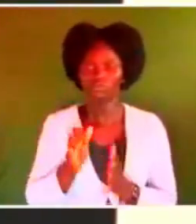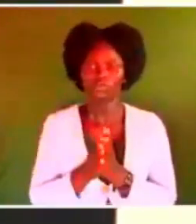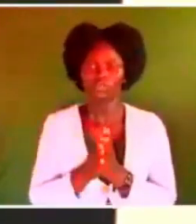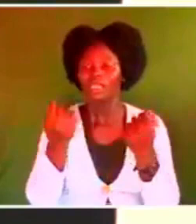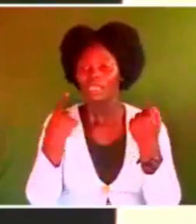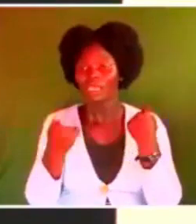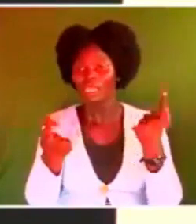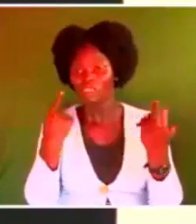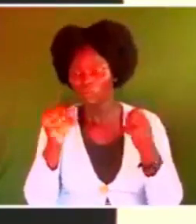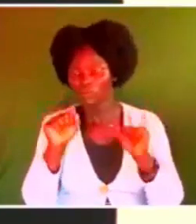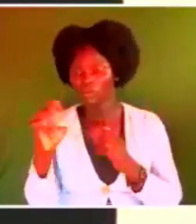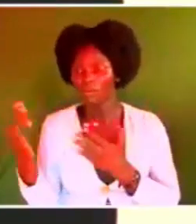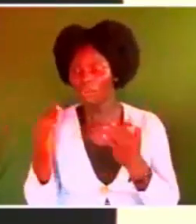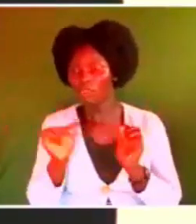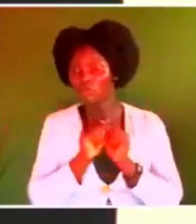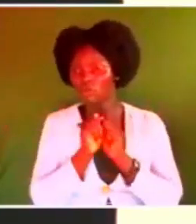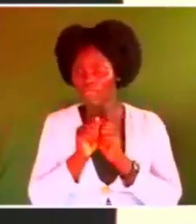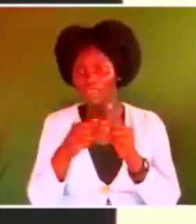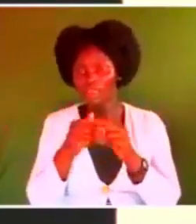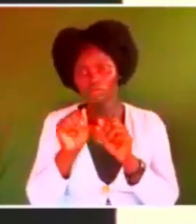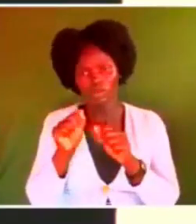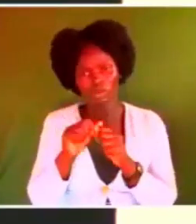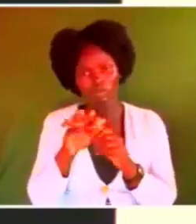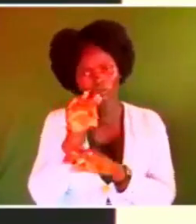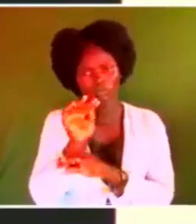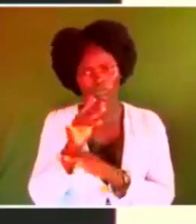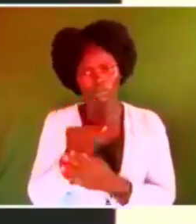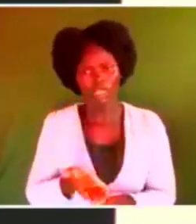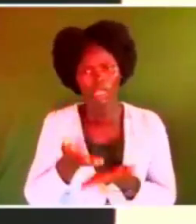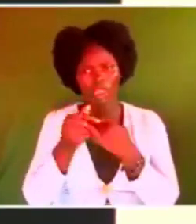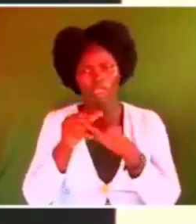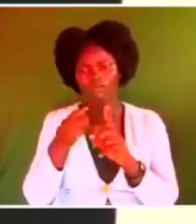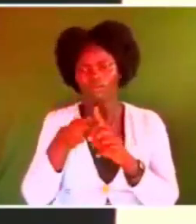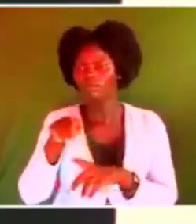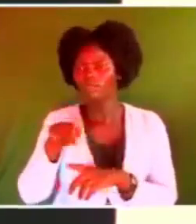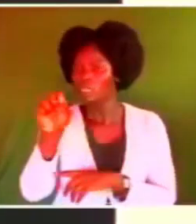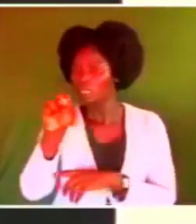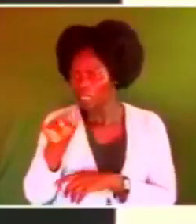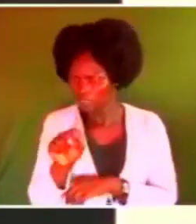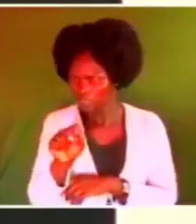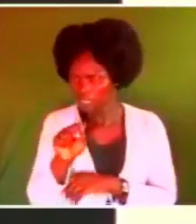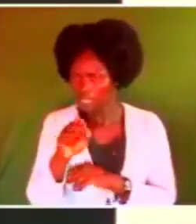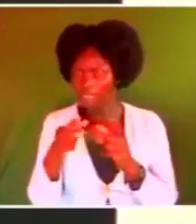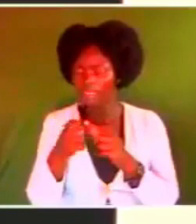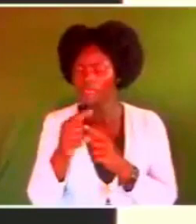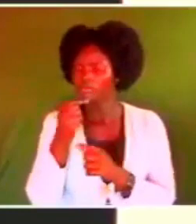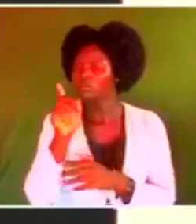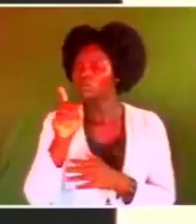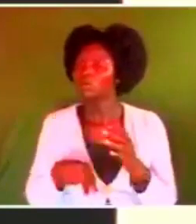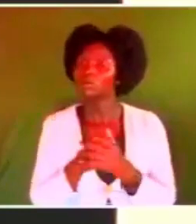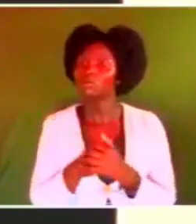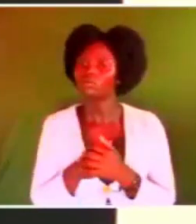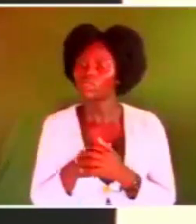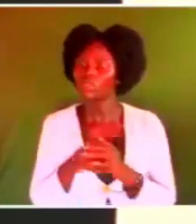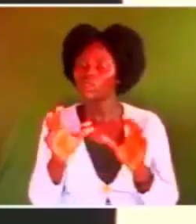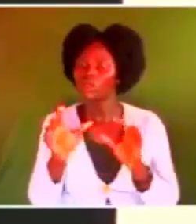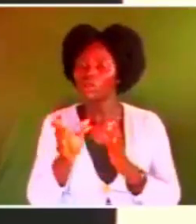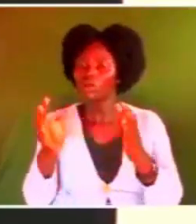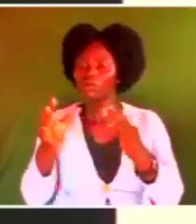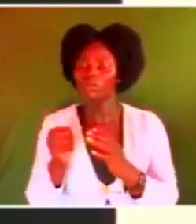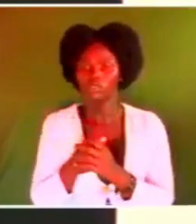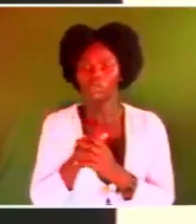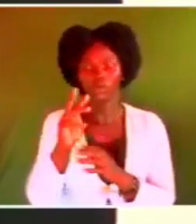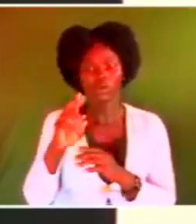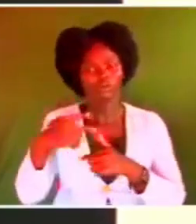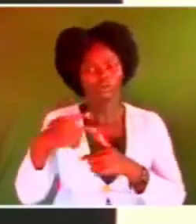bring them together, and we shall seek the help of the PS Internal Security so that we gel the communities together and we continue living,